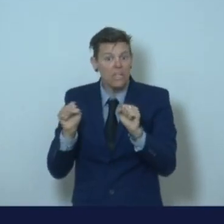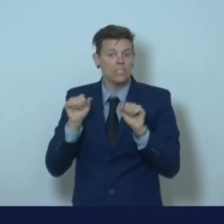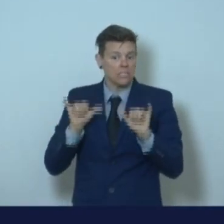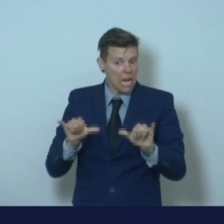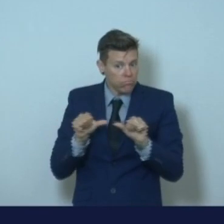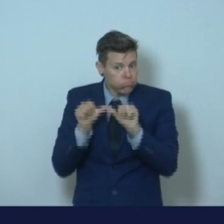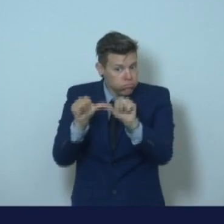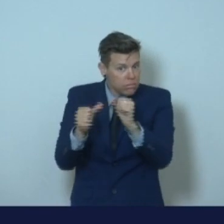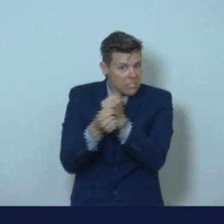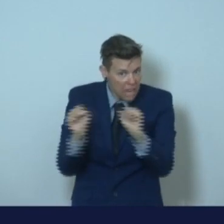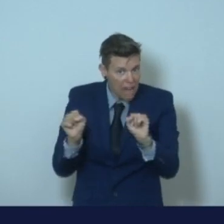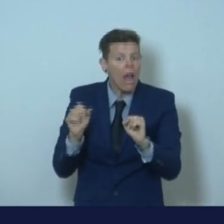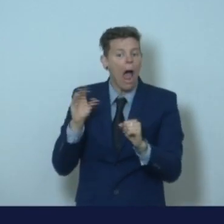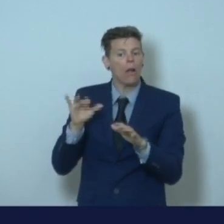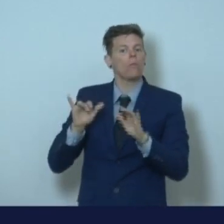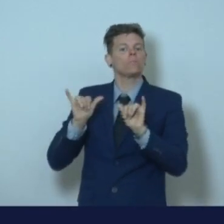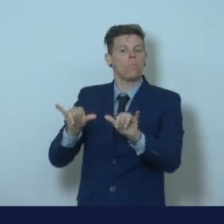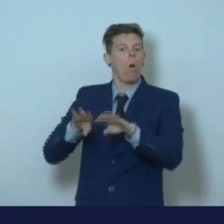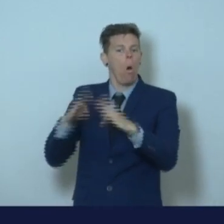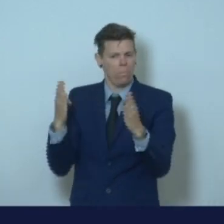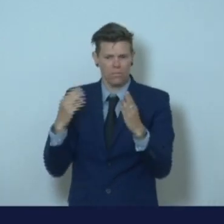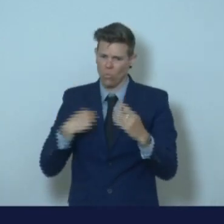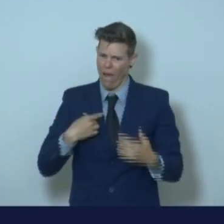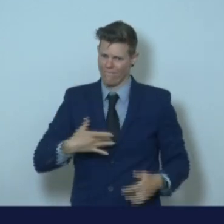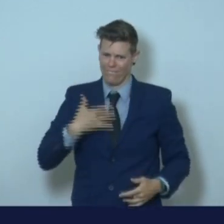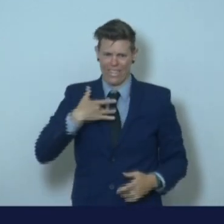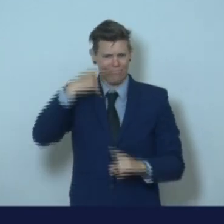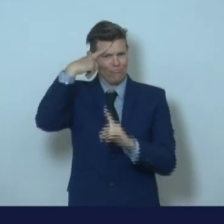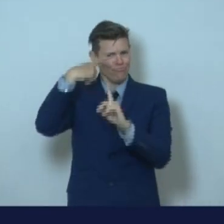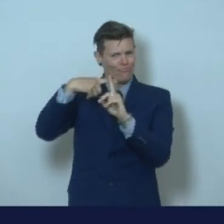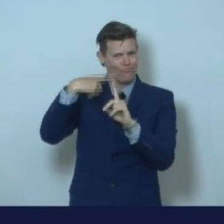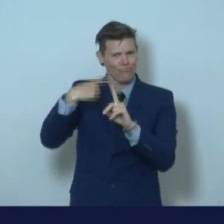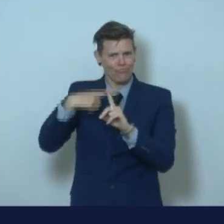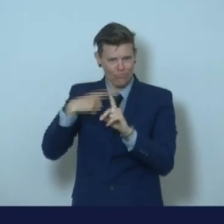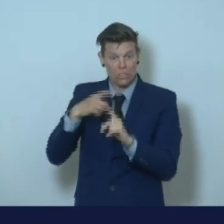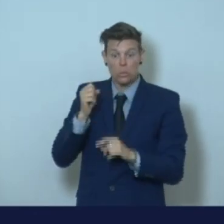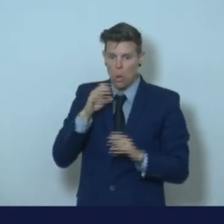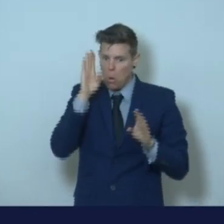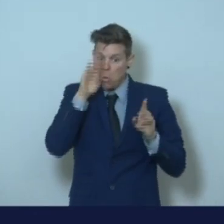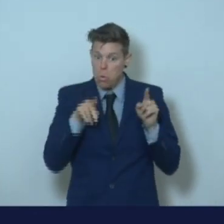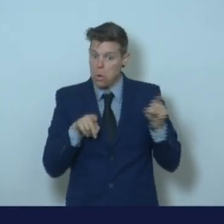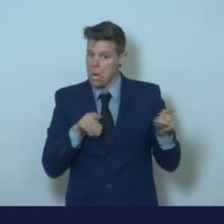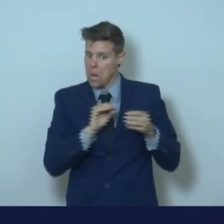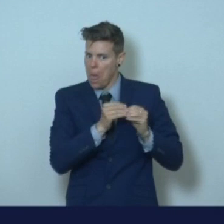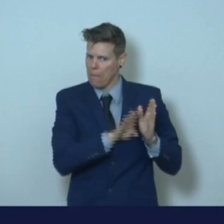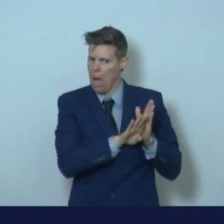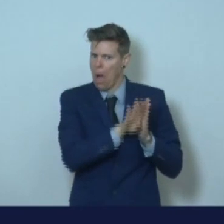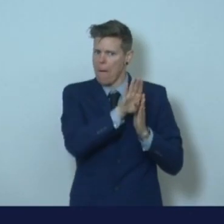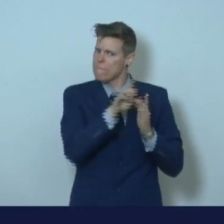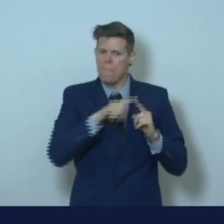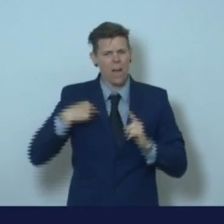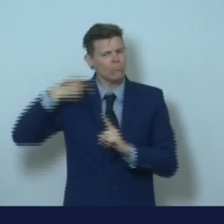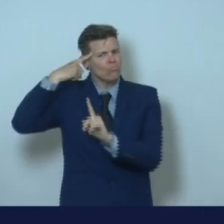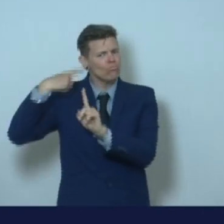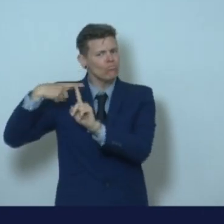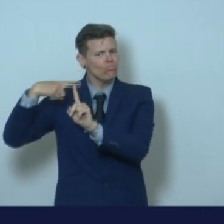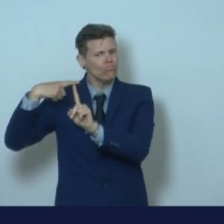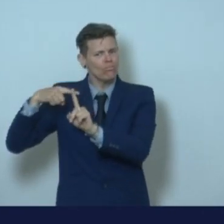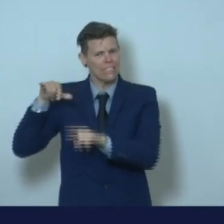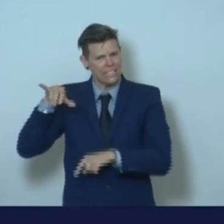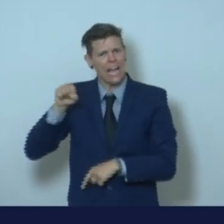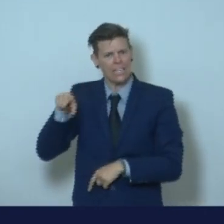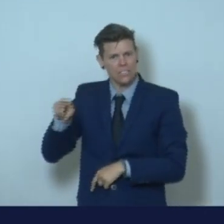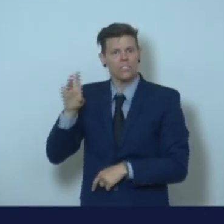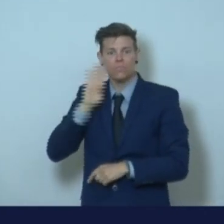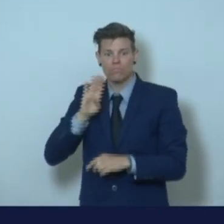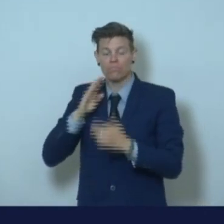still feel very optimistic, even with the increased number of cases. Then on Monday, the public health